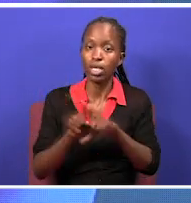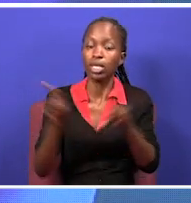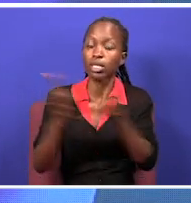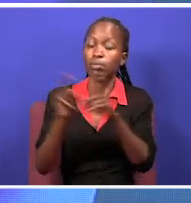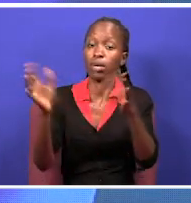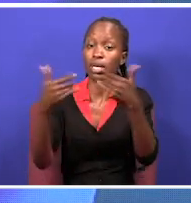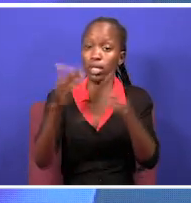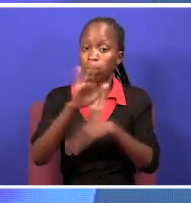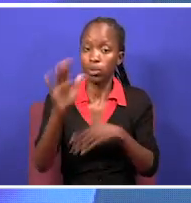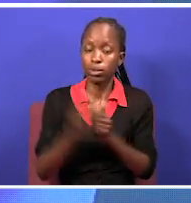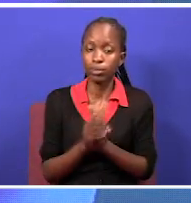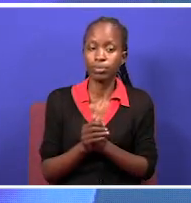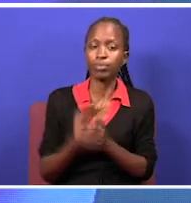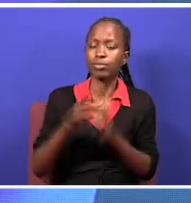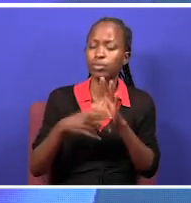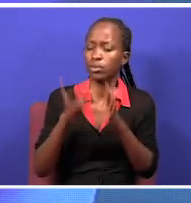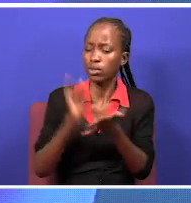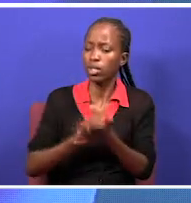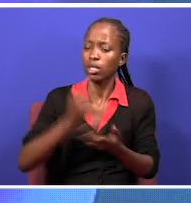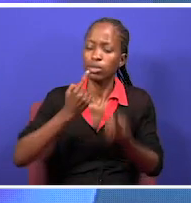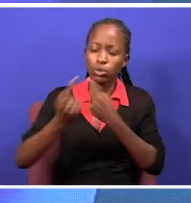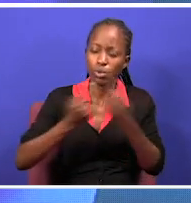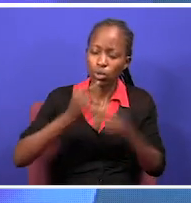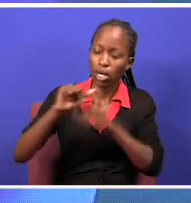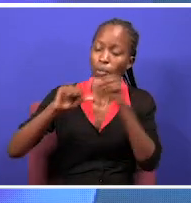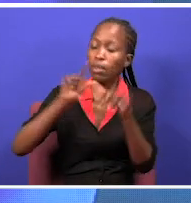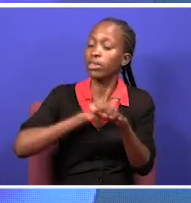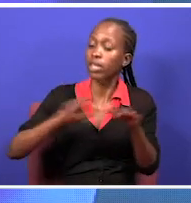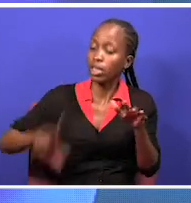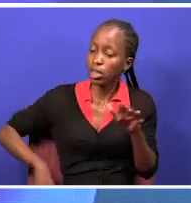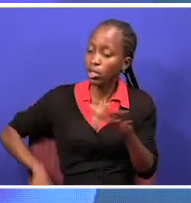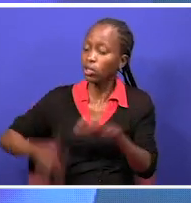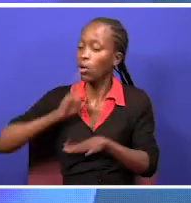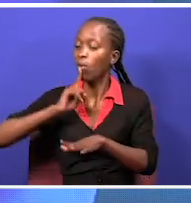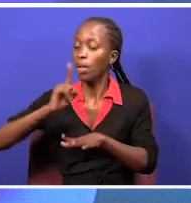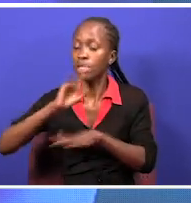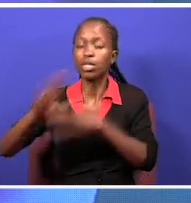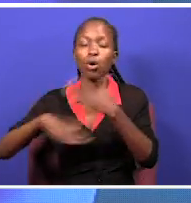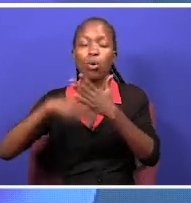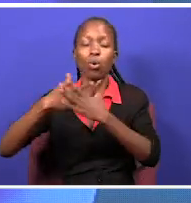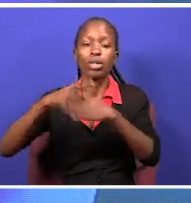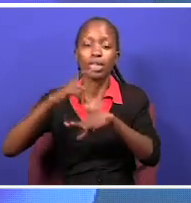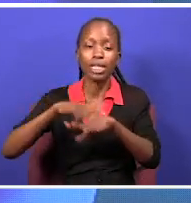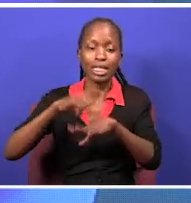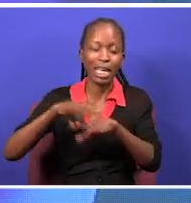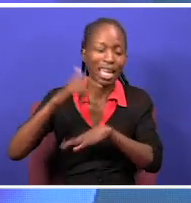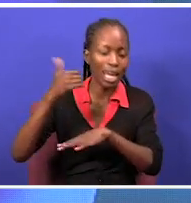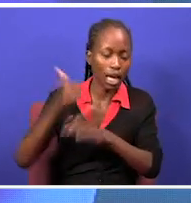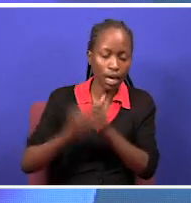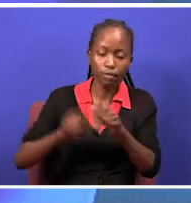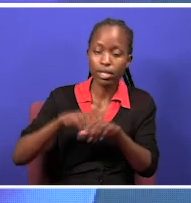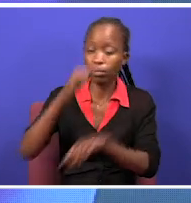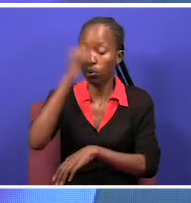gates. Yani, talk about these commands everywhere and all the time. Every moment is